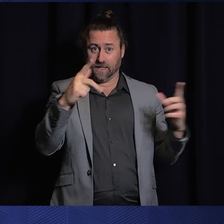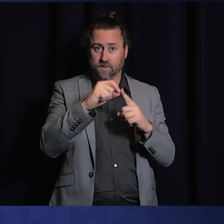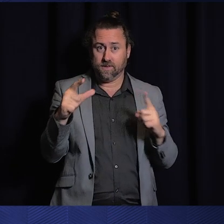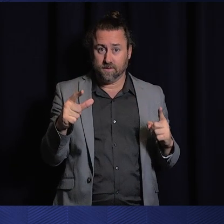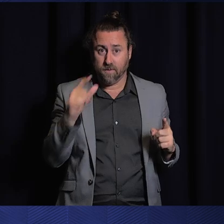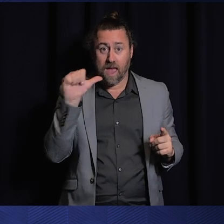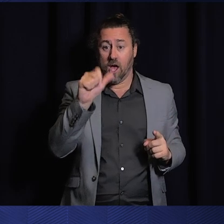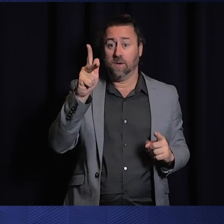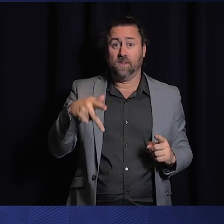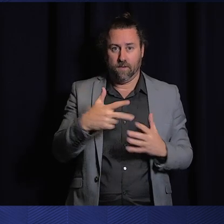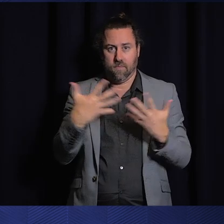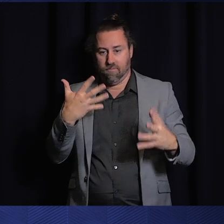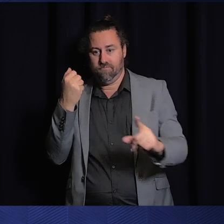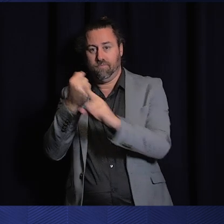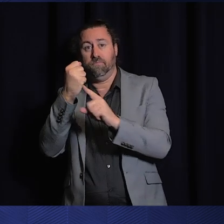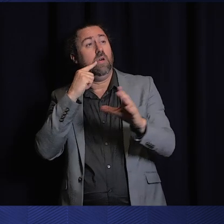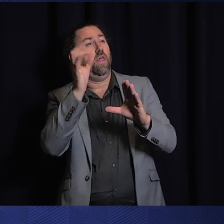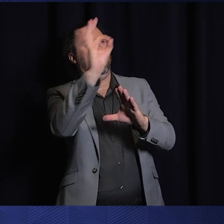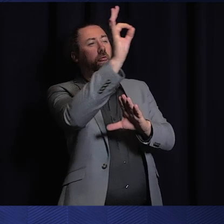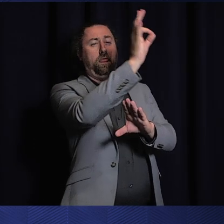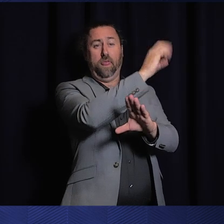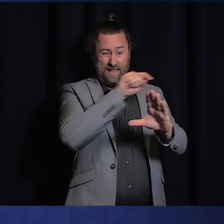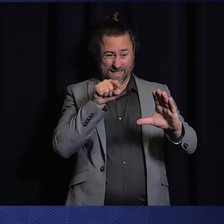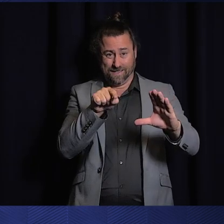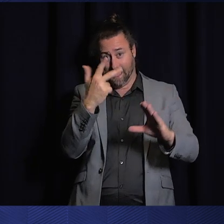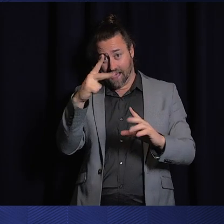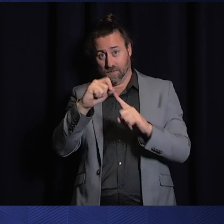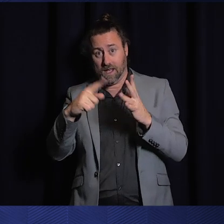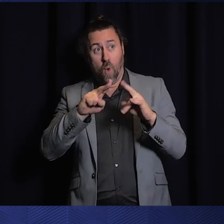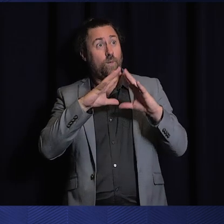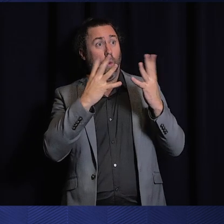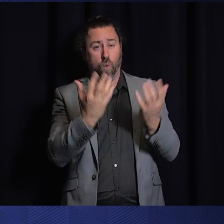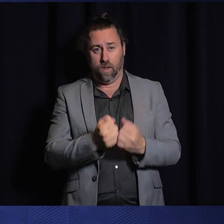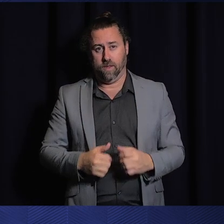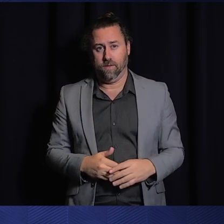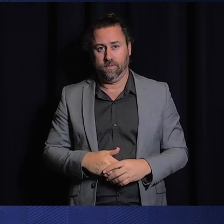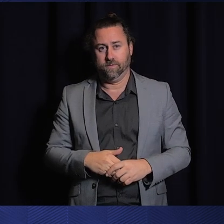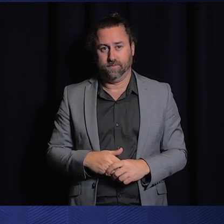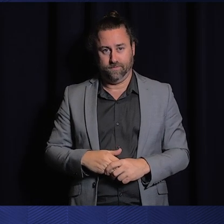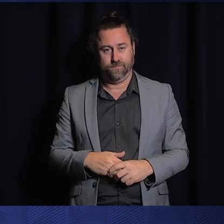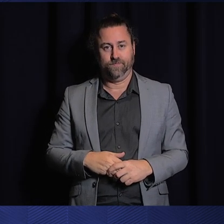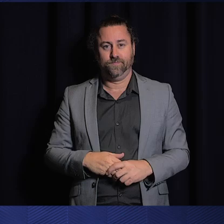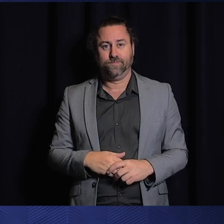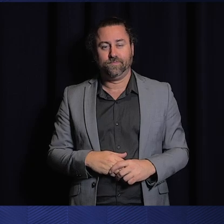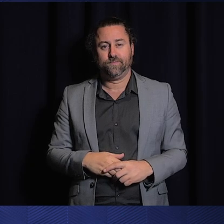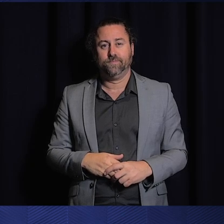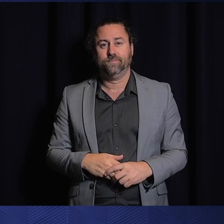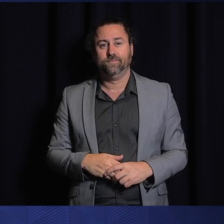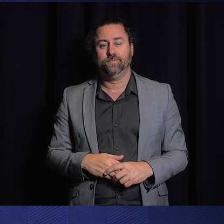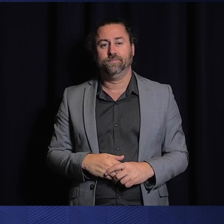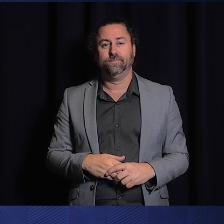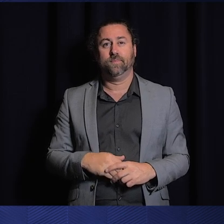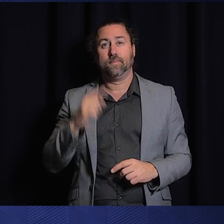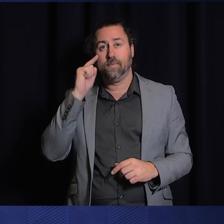that is most affected by disaster displacement. As you can see on this slide, there is no